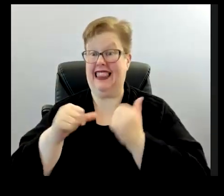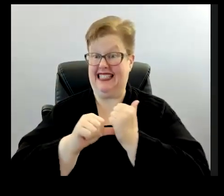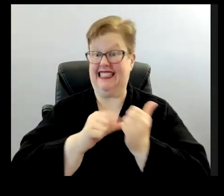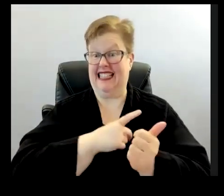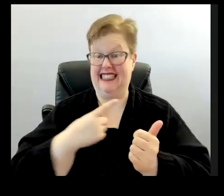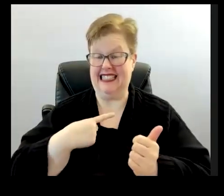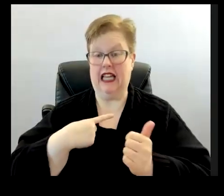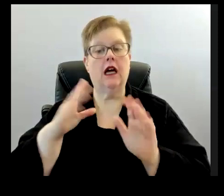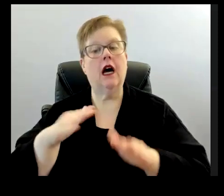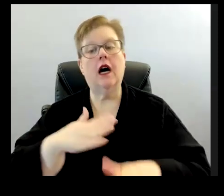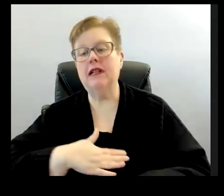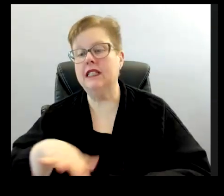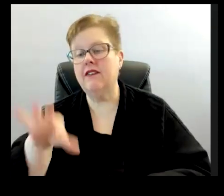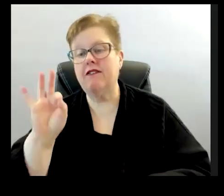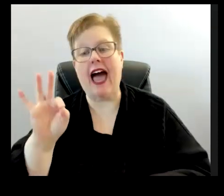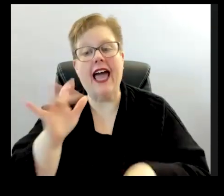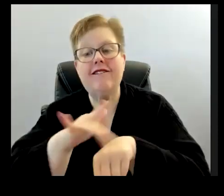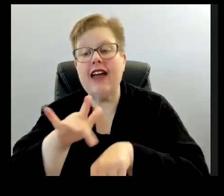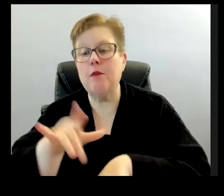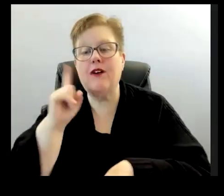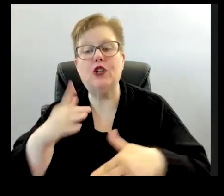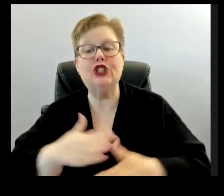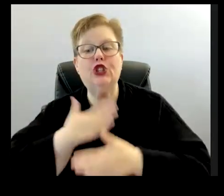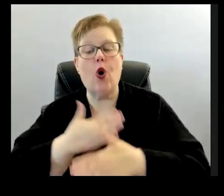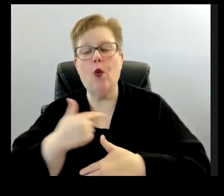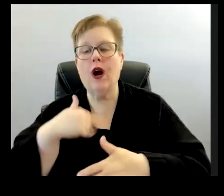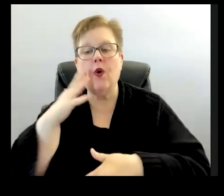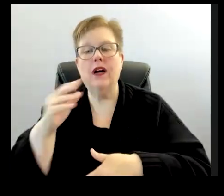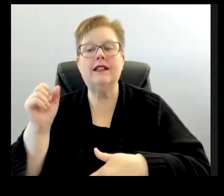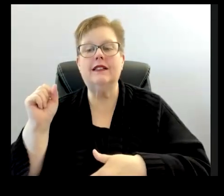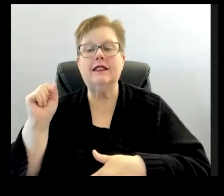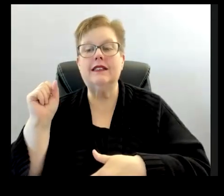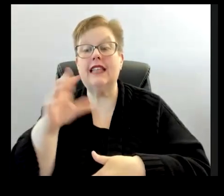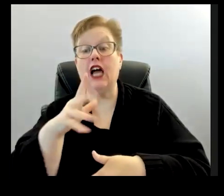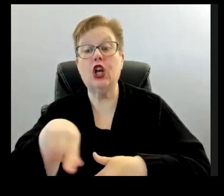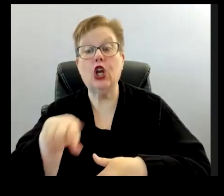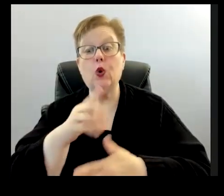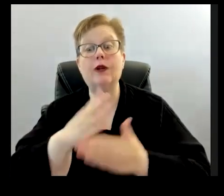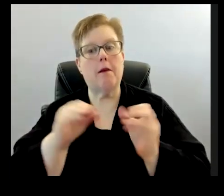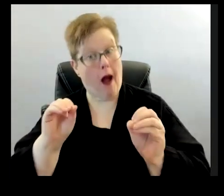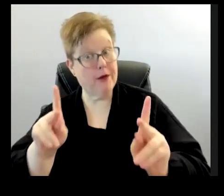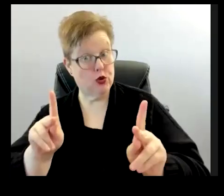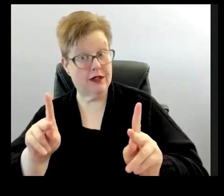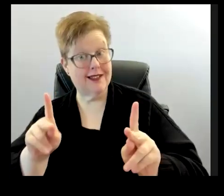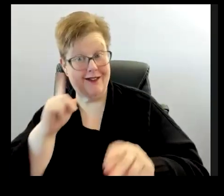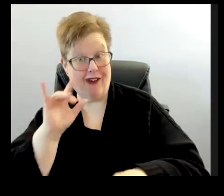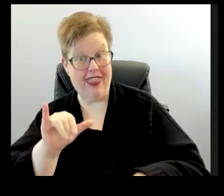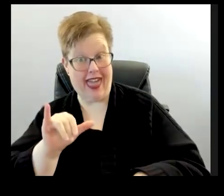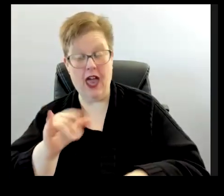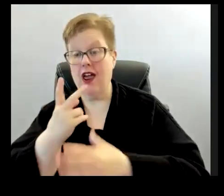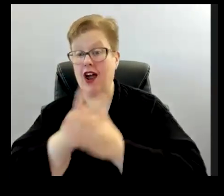please find some room for joy. And we will try to send you in first year some opportunities for that,